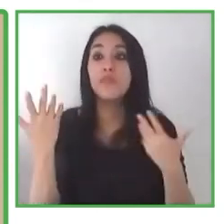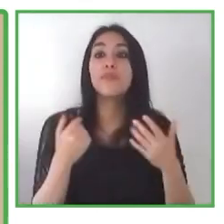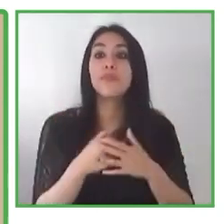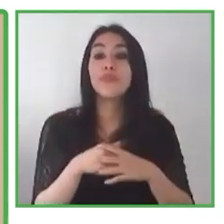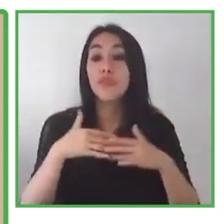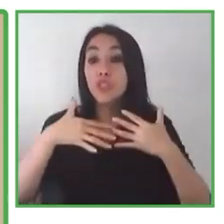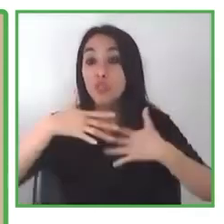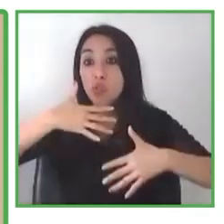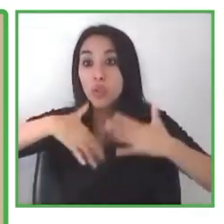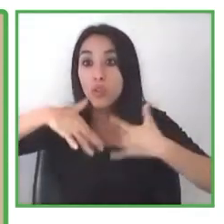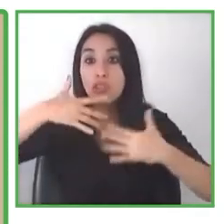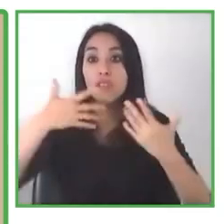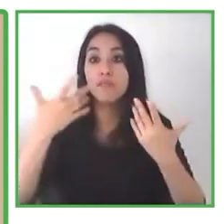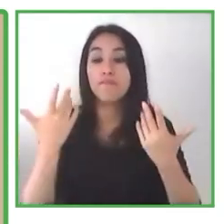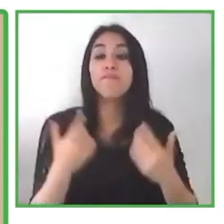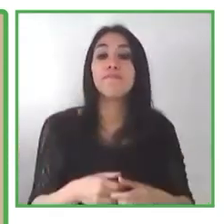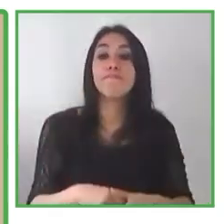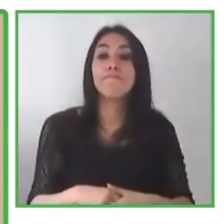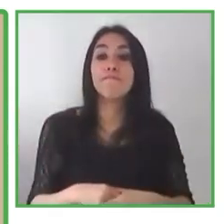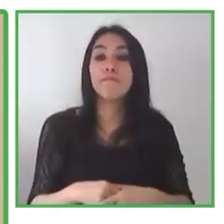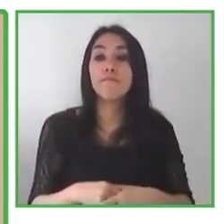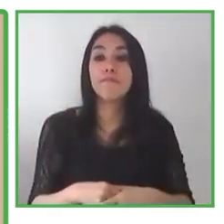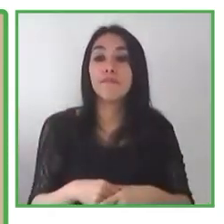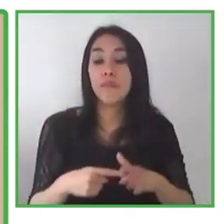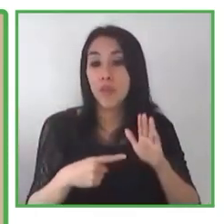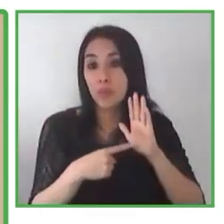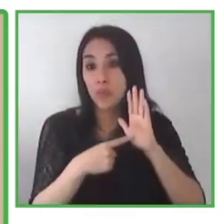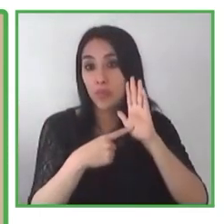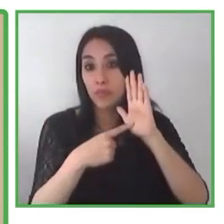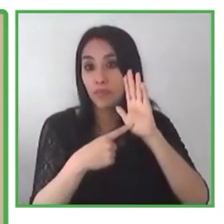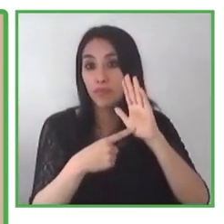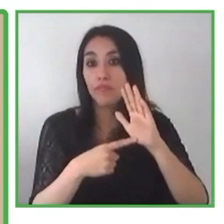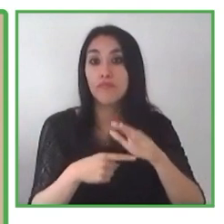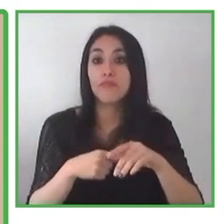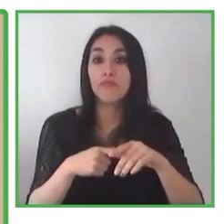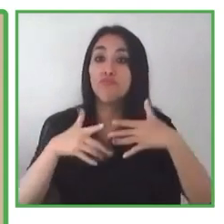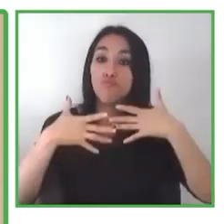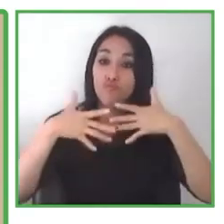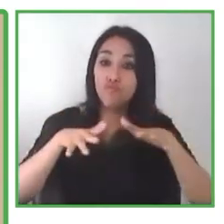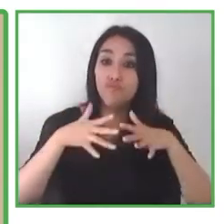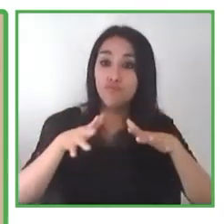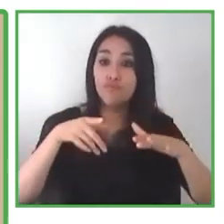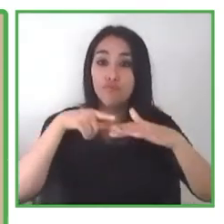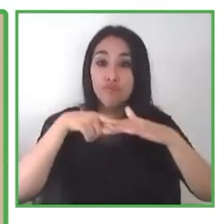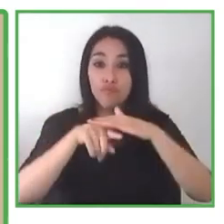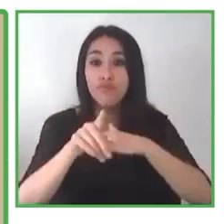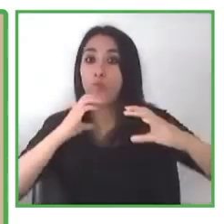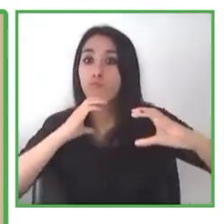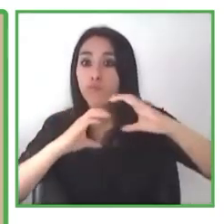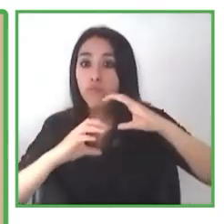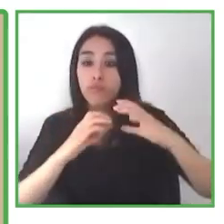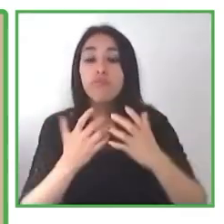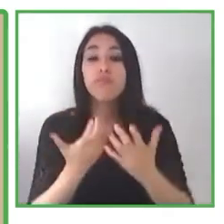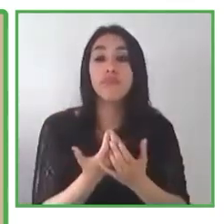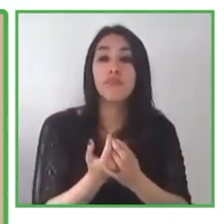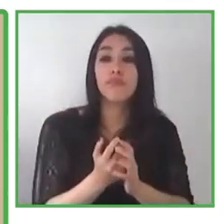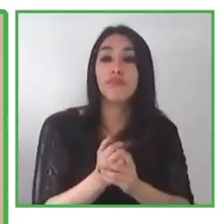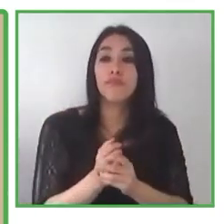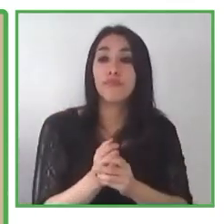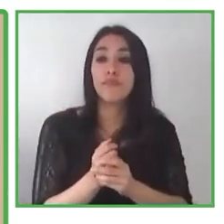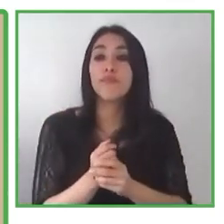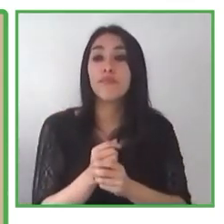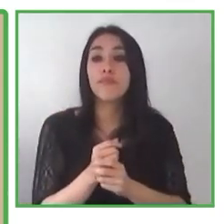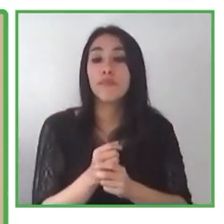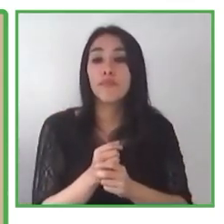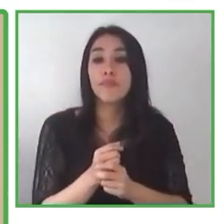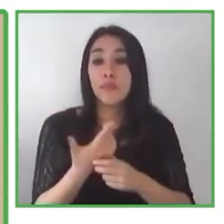that has people with disabilities so they have more access to physical environments, transportation, and